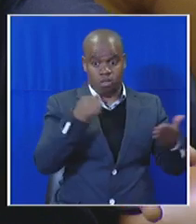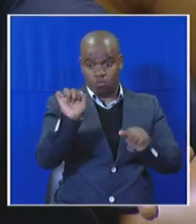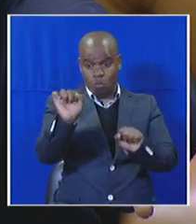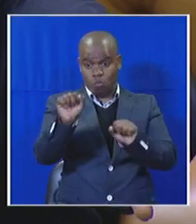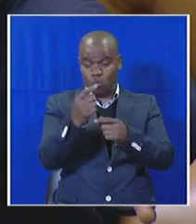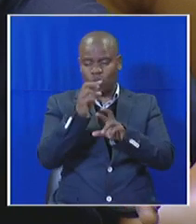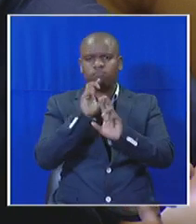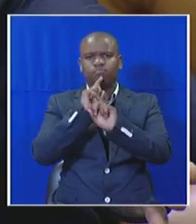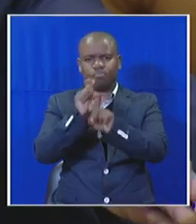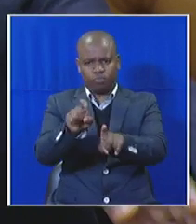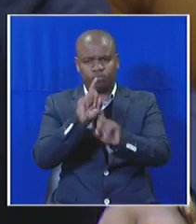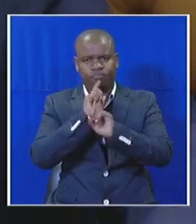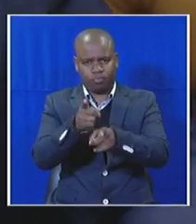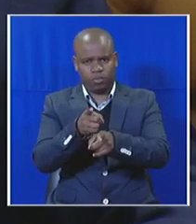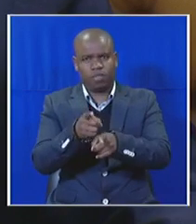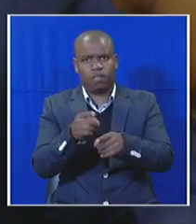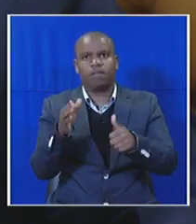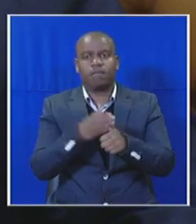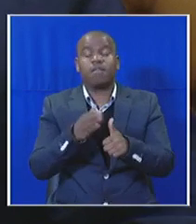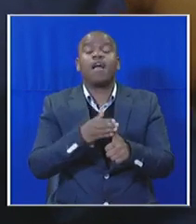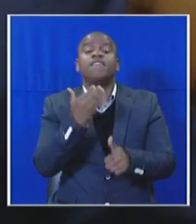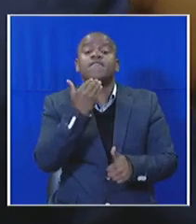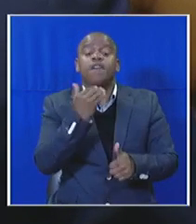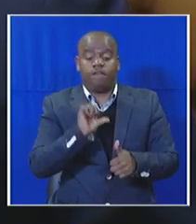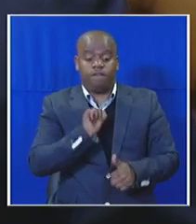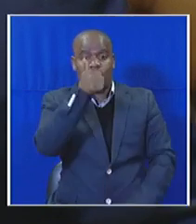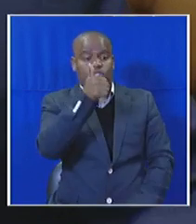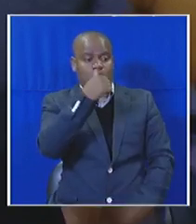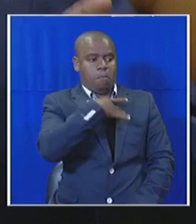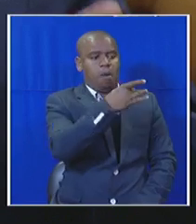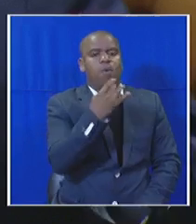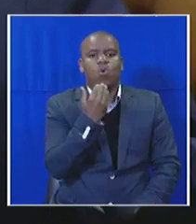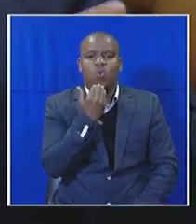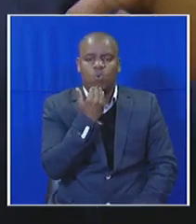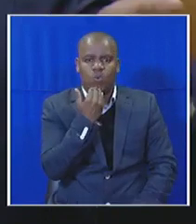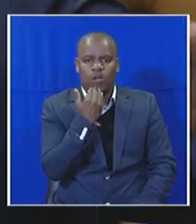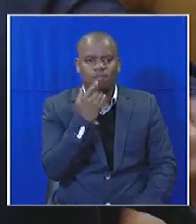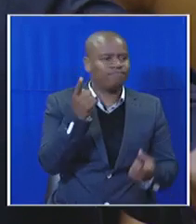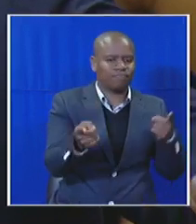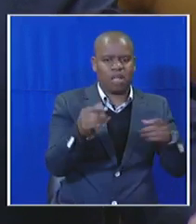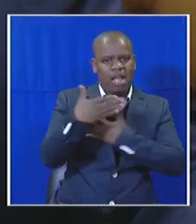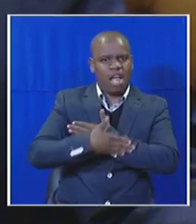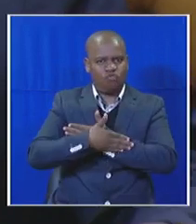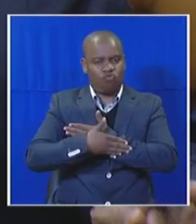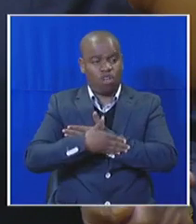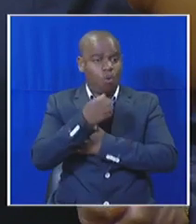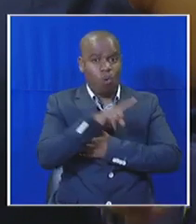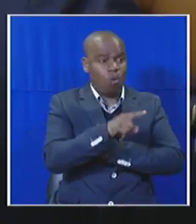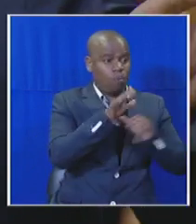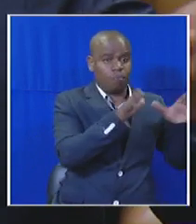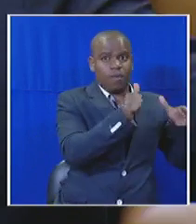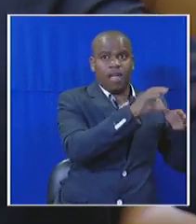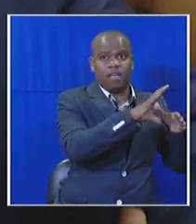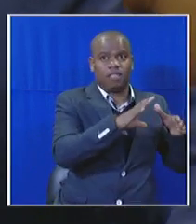directly. Who came first? Who came first? Who